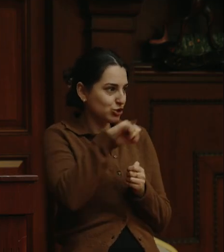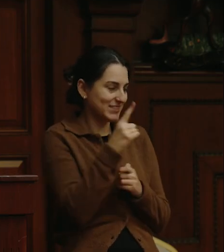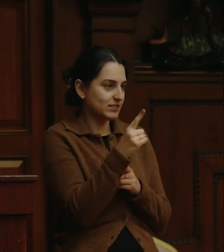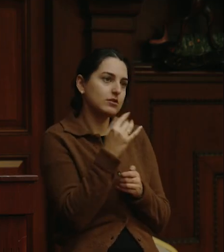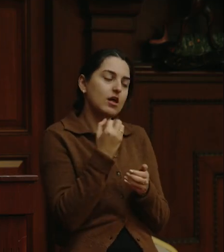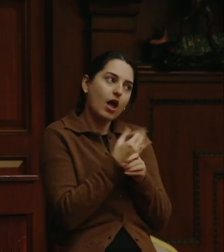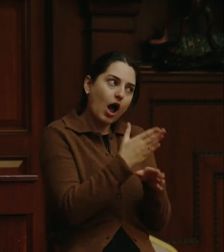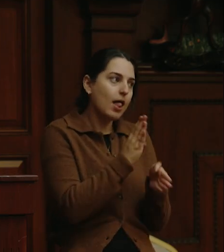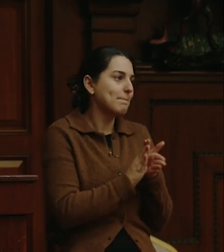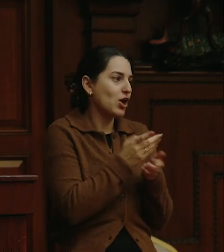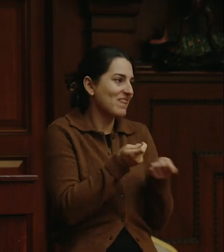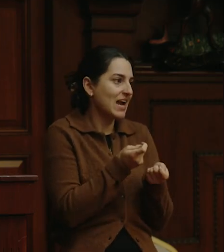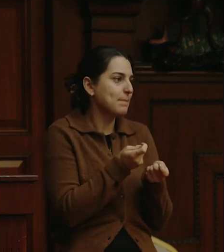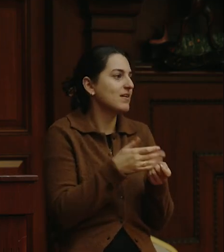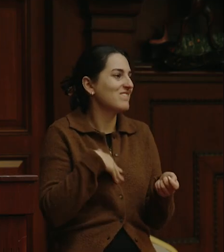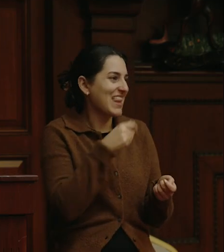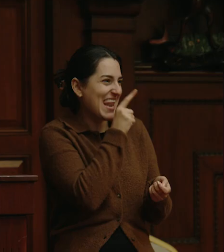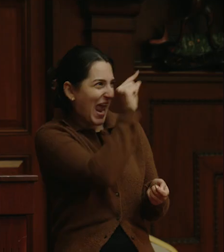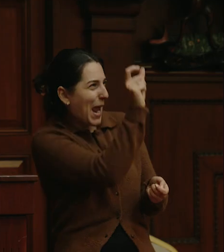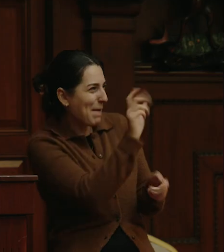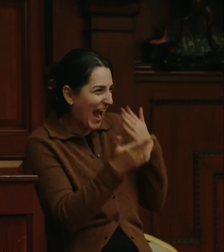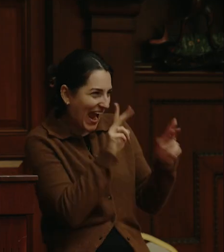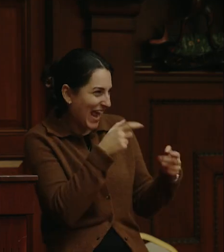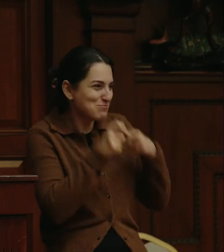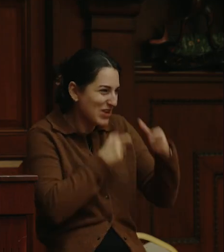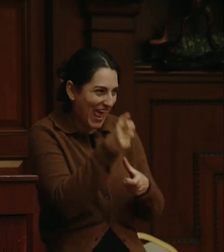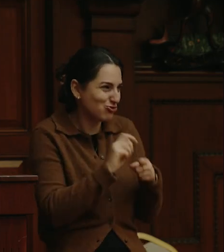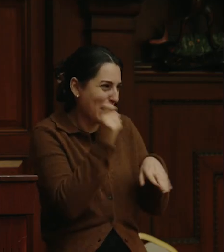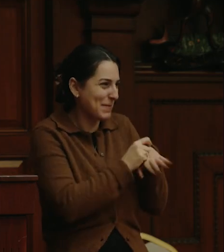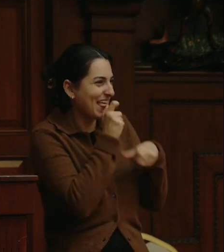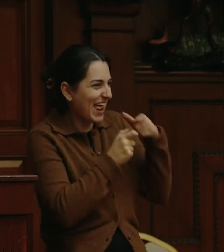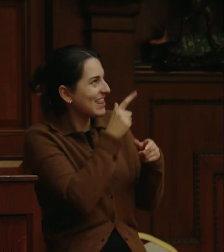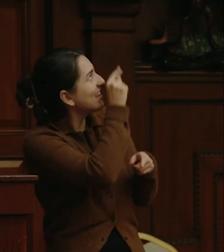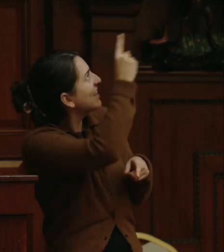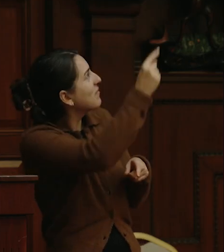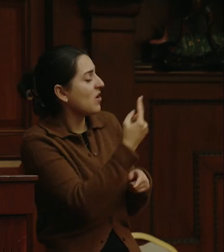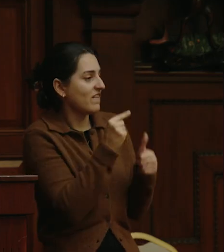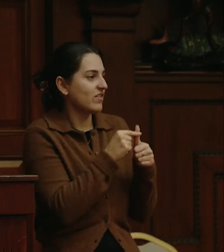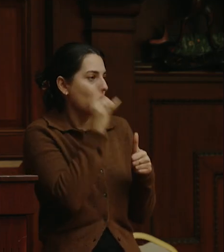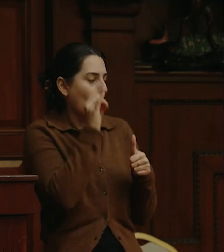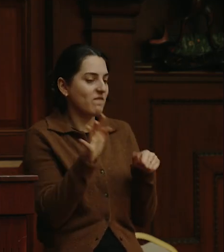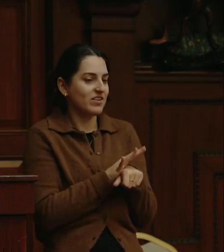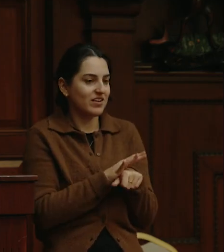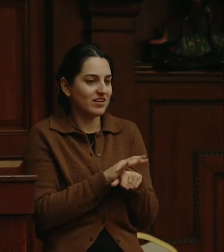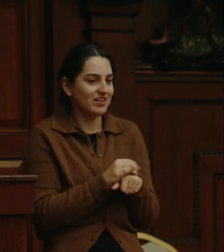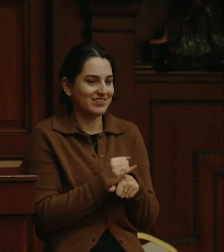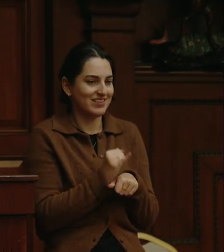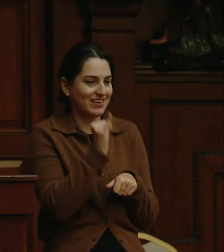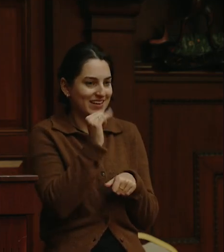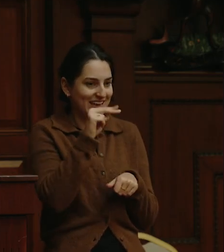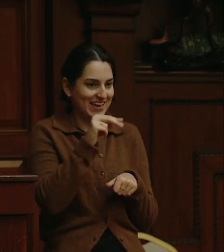all biologic therapies, have very unpronounceable names, so I'll do my best. So one that is quite hopeful is called